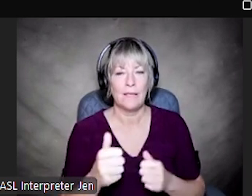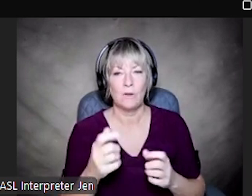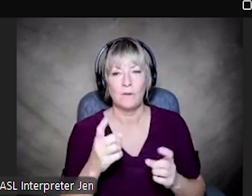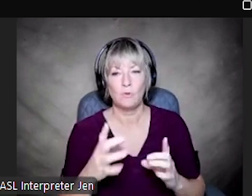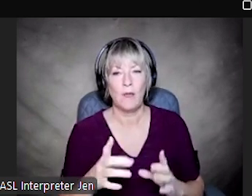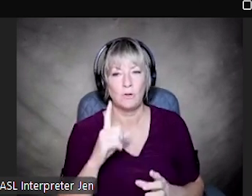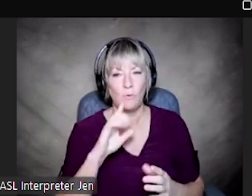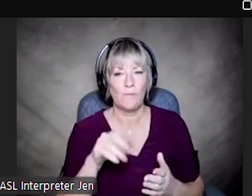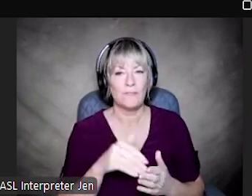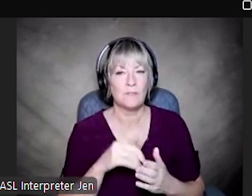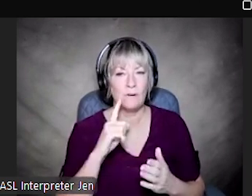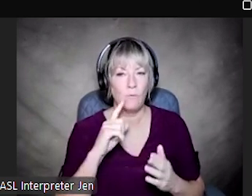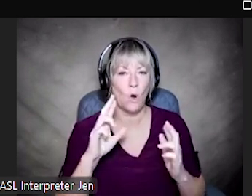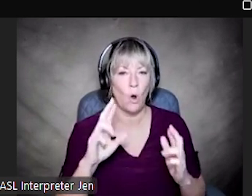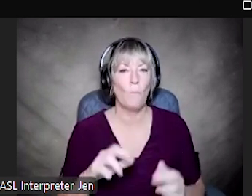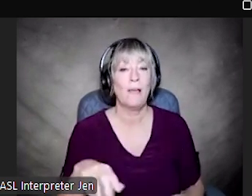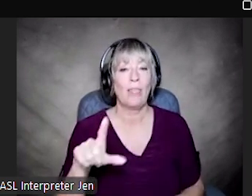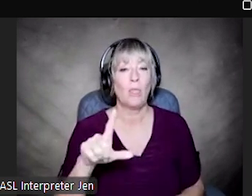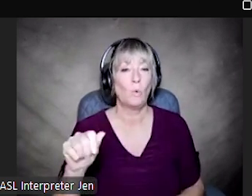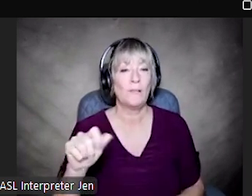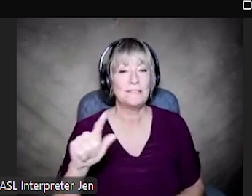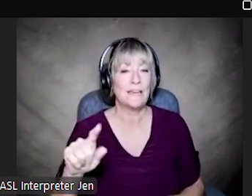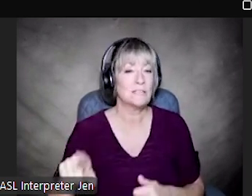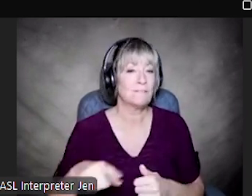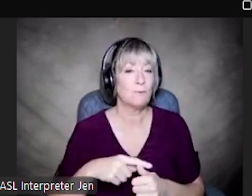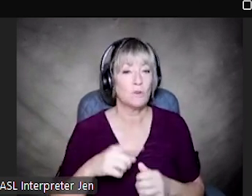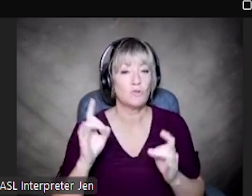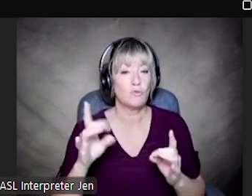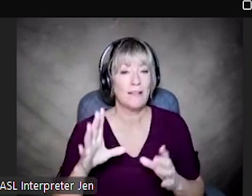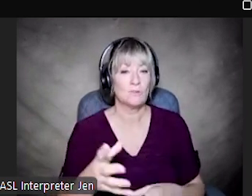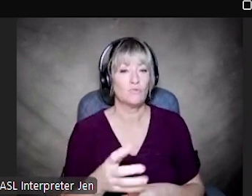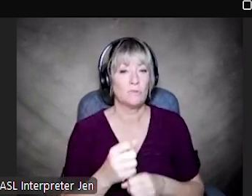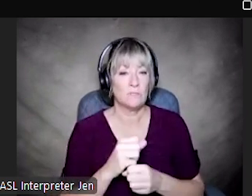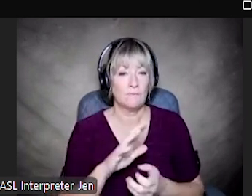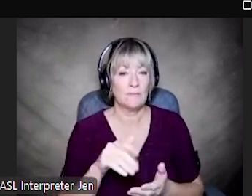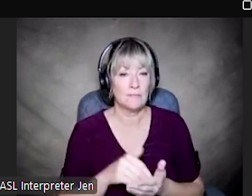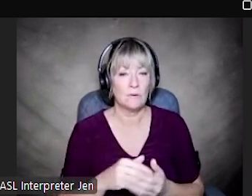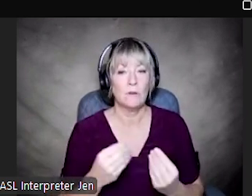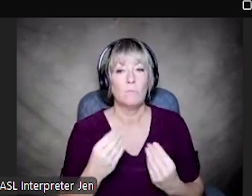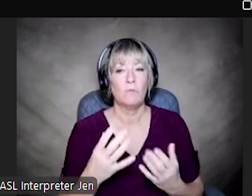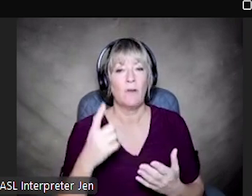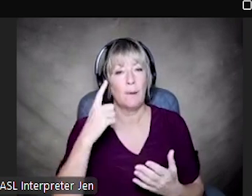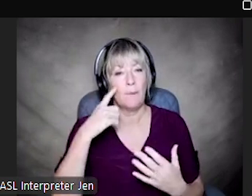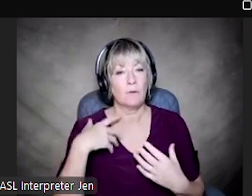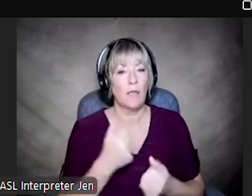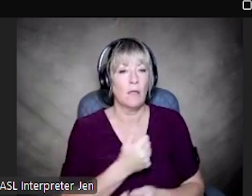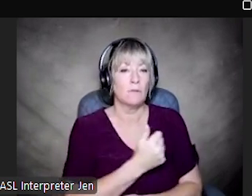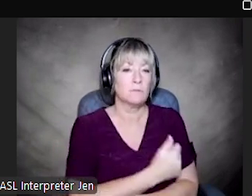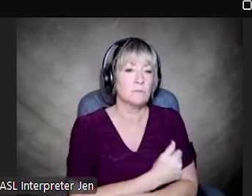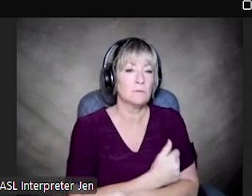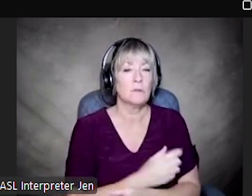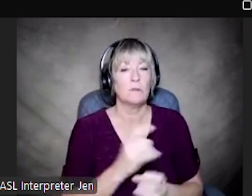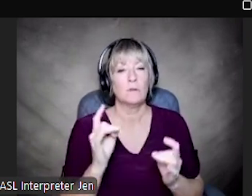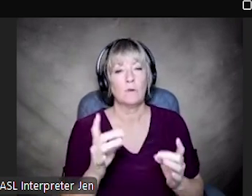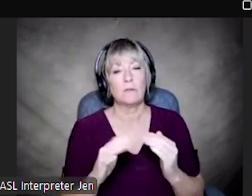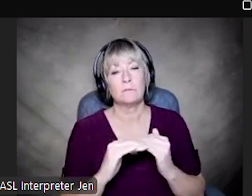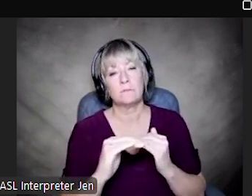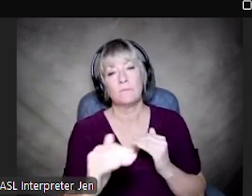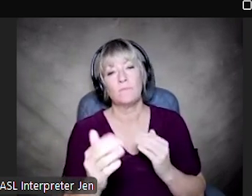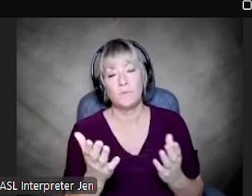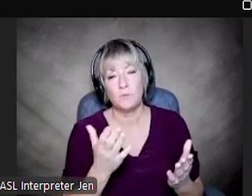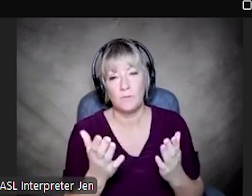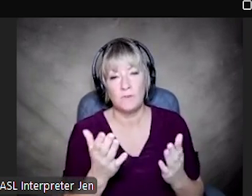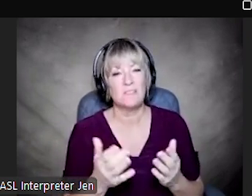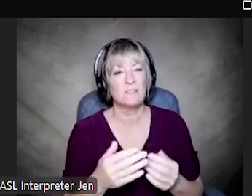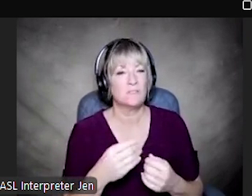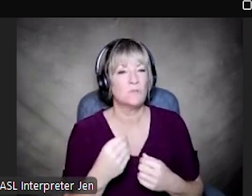which is Louisiana's first ever crisis receiving center. We provide mental health, substance use, crisis stabilization services. Just to give